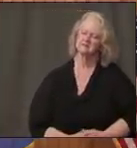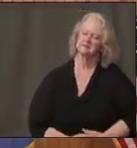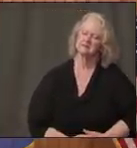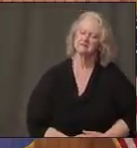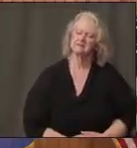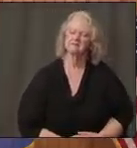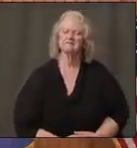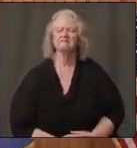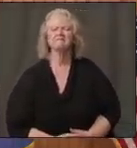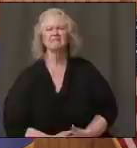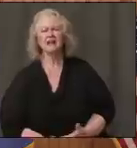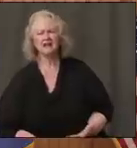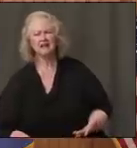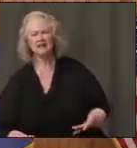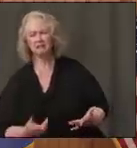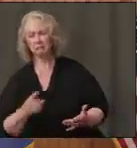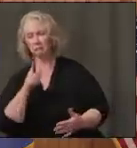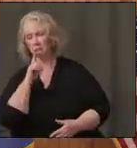threshold that you're going to go